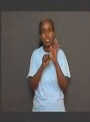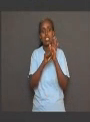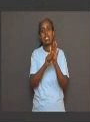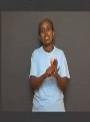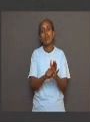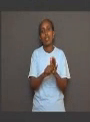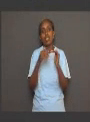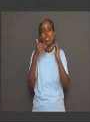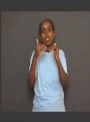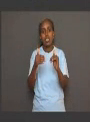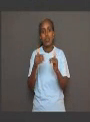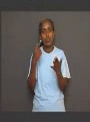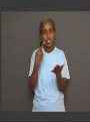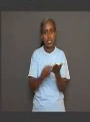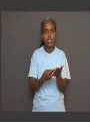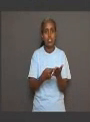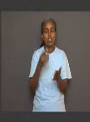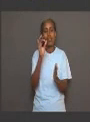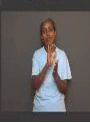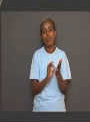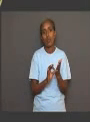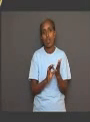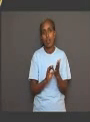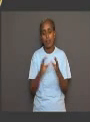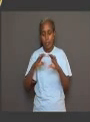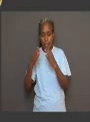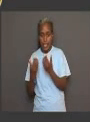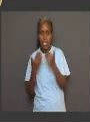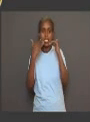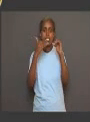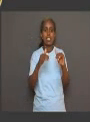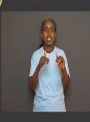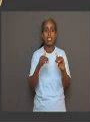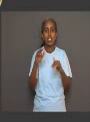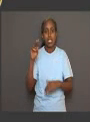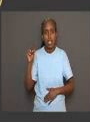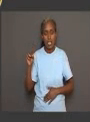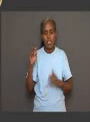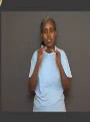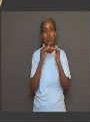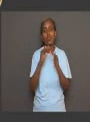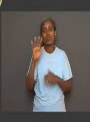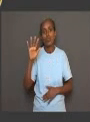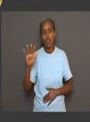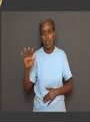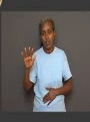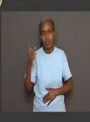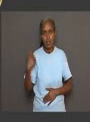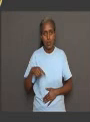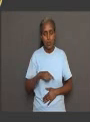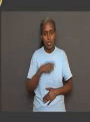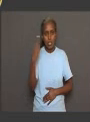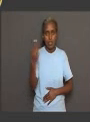this formula. For class size n equal to 5, we can use